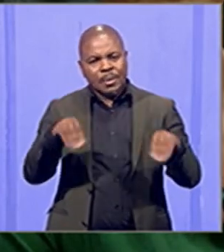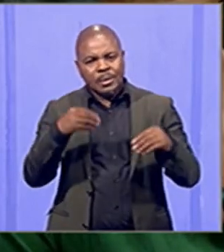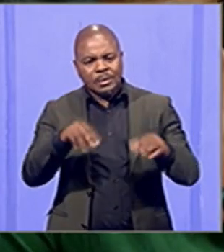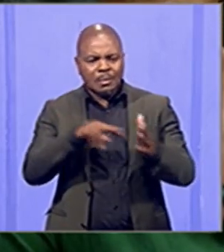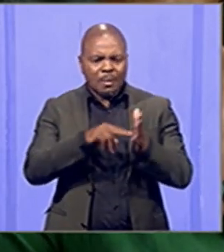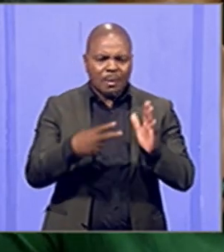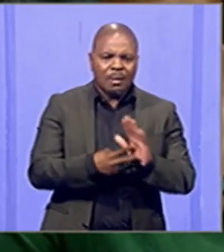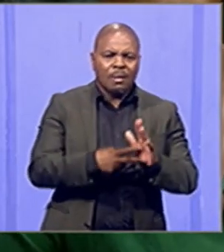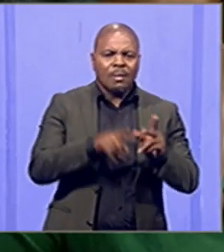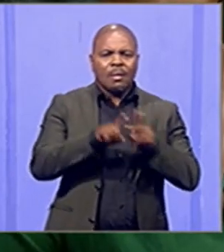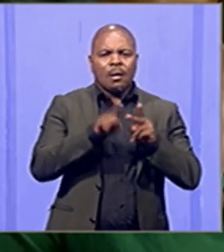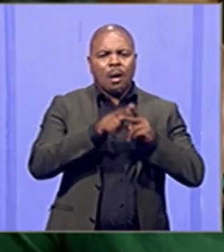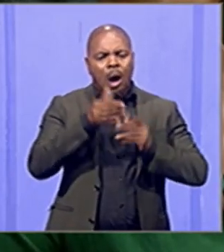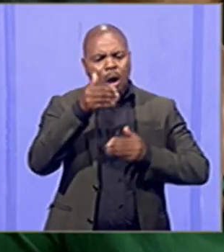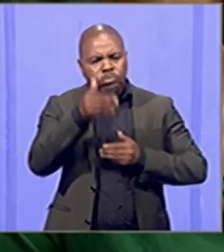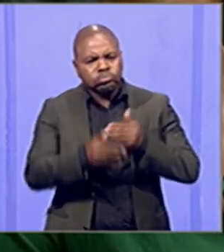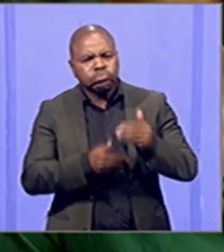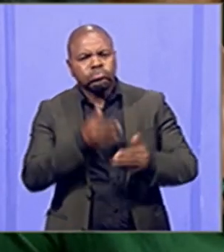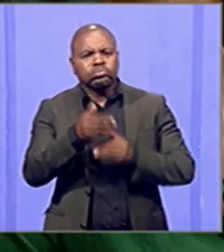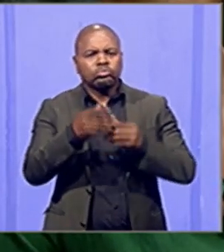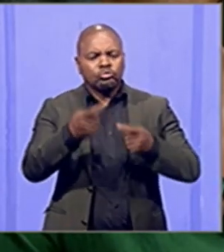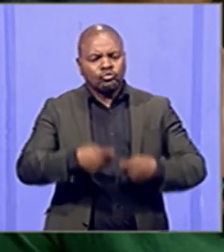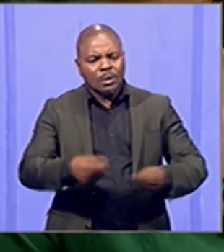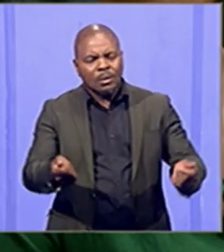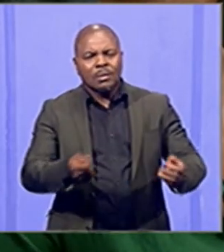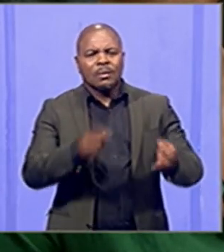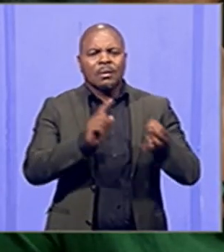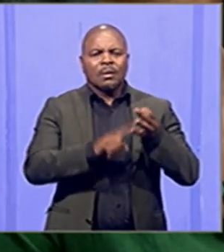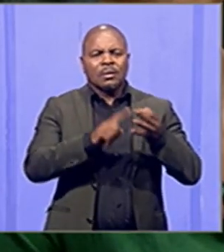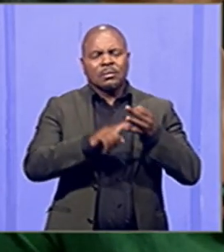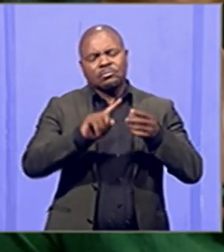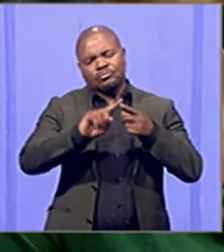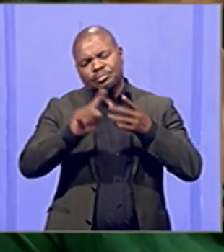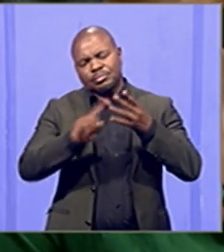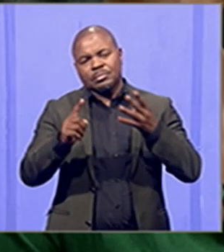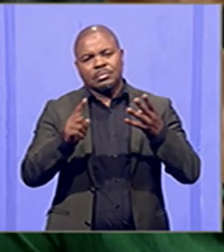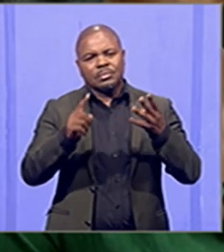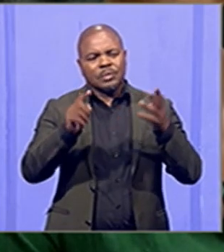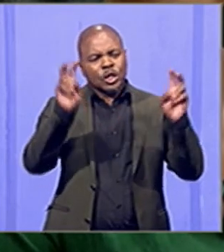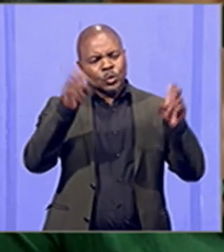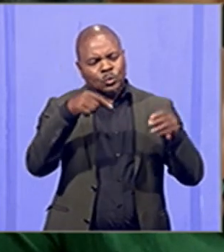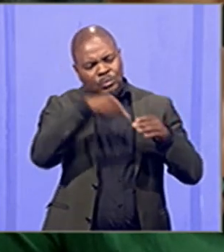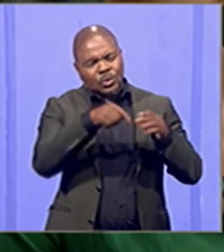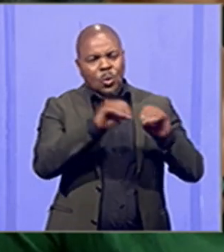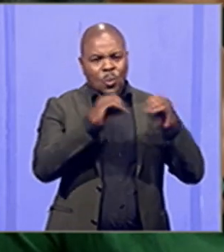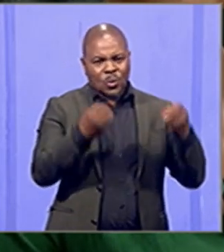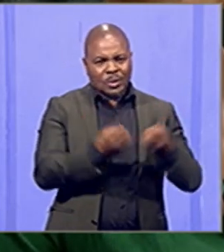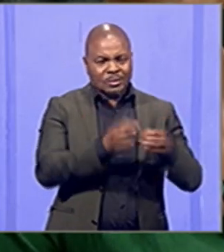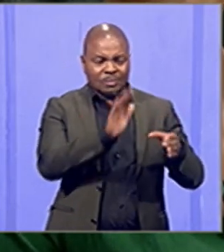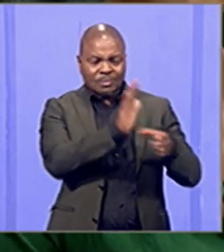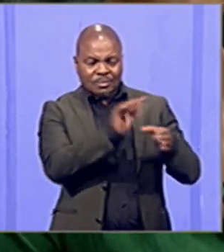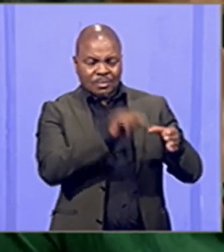of operations, sales, and various aspects of the organization are by nature